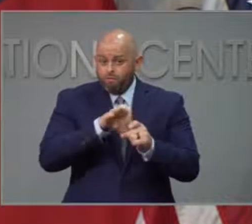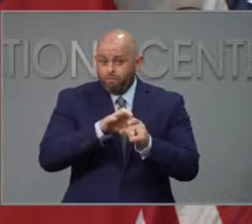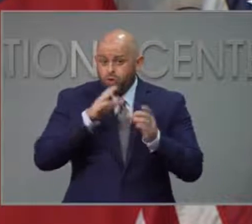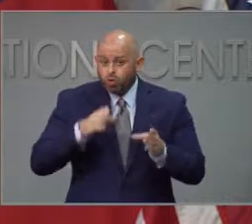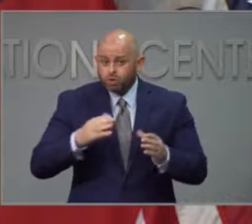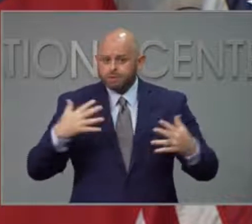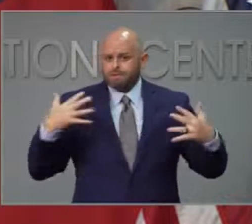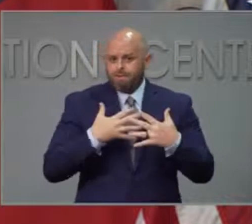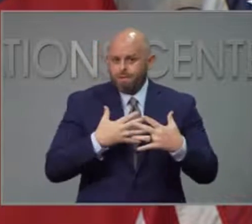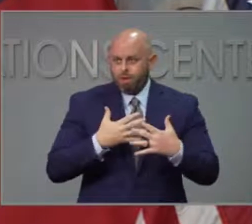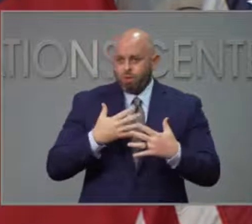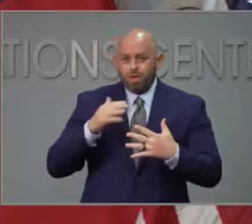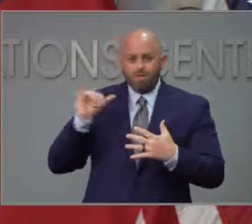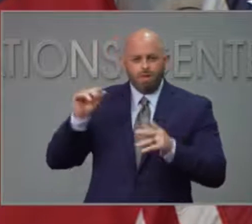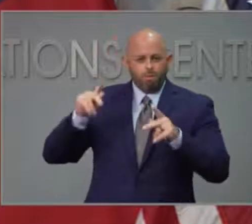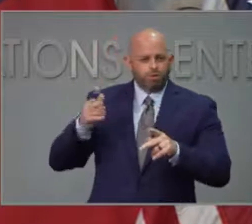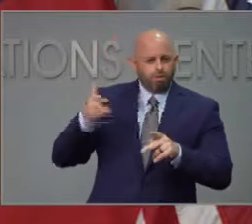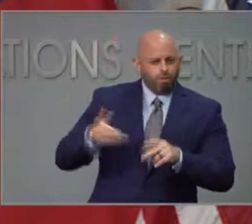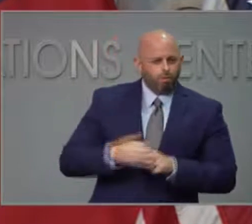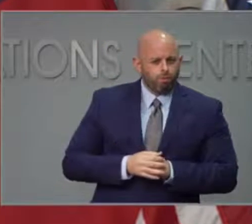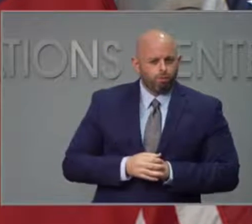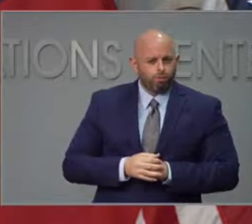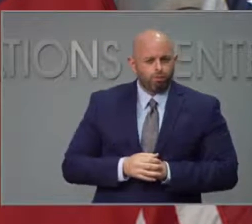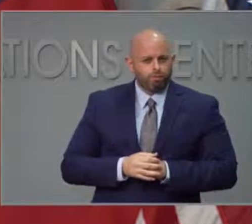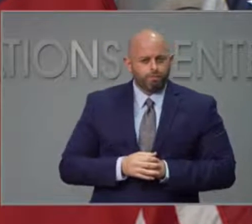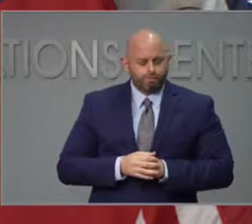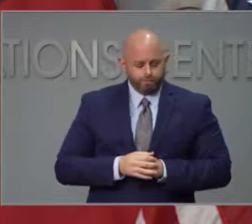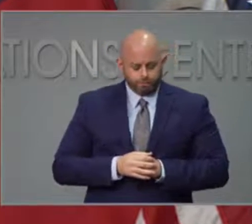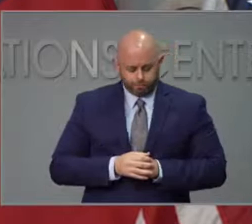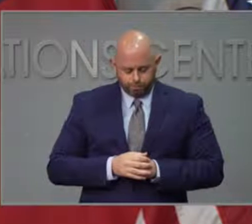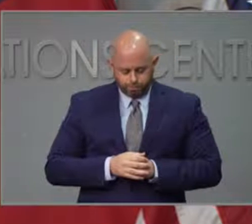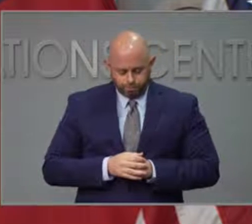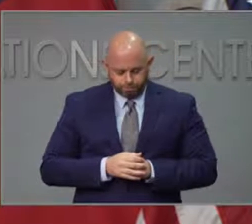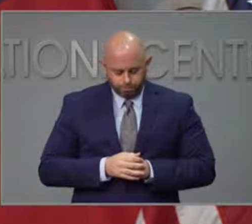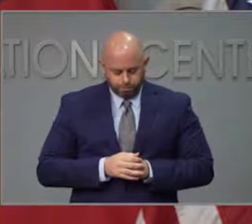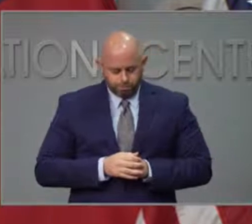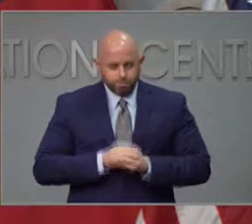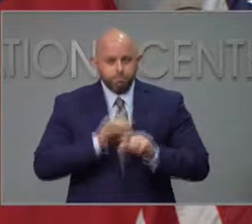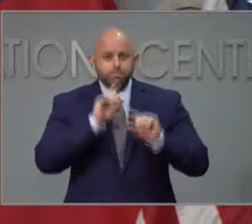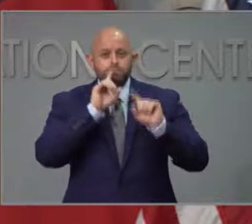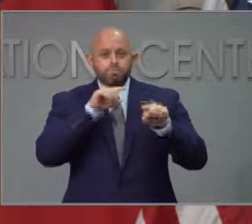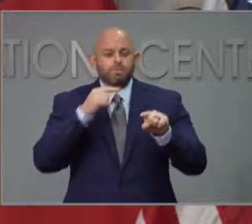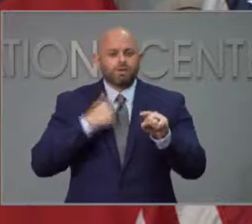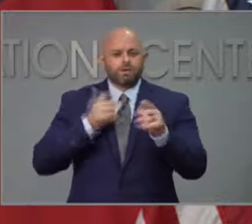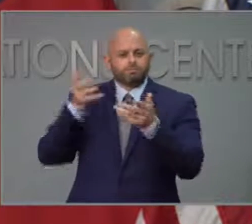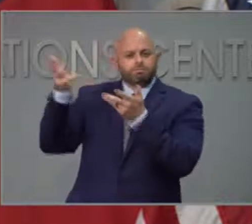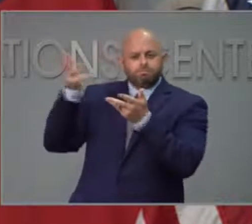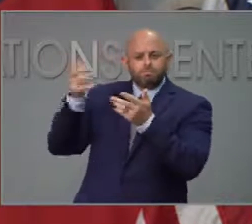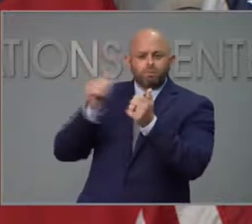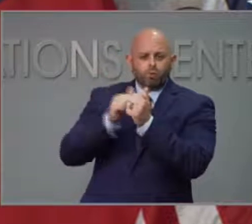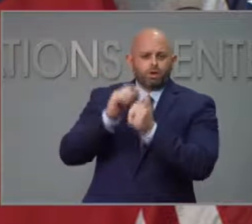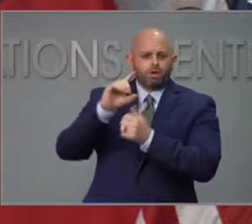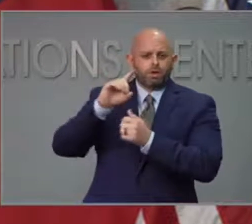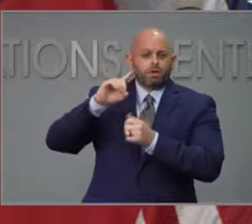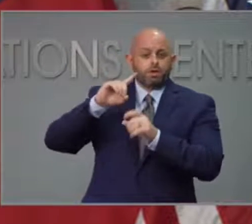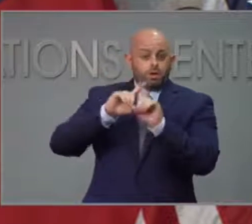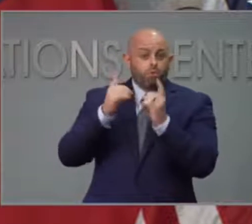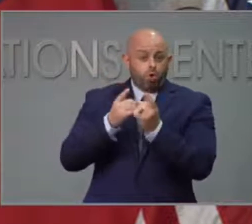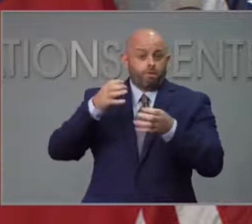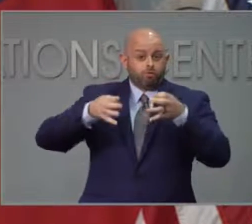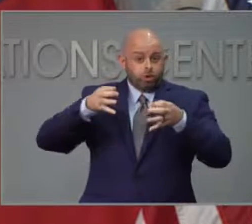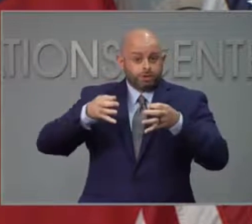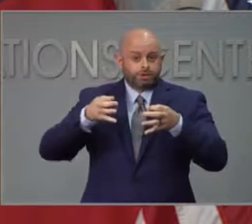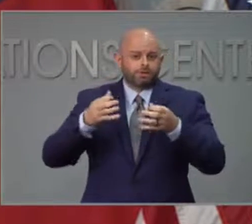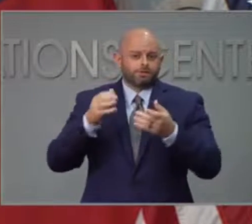presence? While I've been in conversation or in communication with the DOJ, our general counsel is the primary point